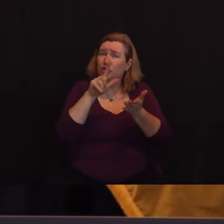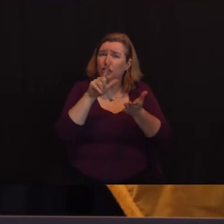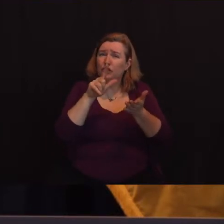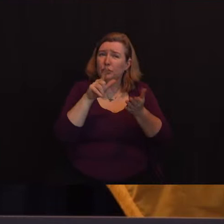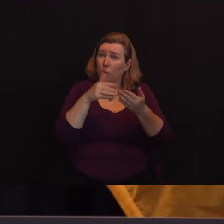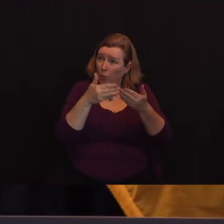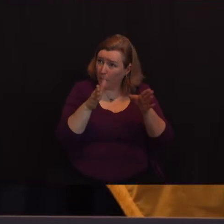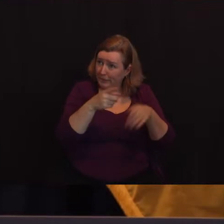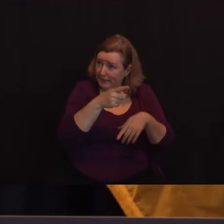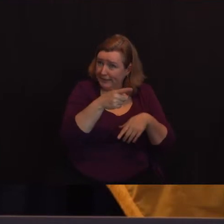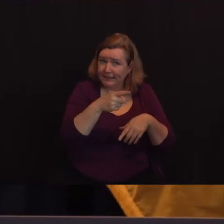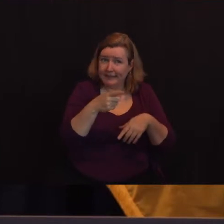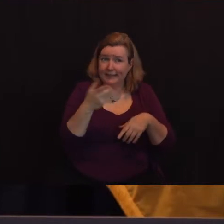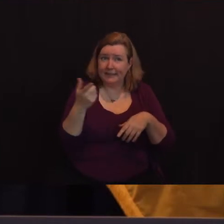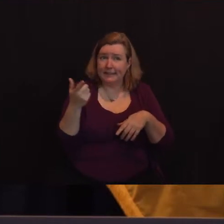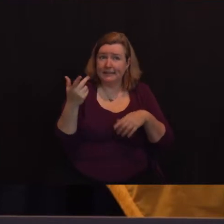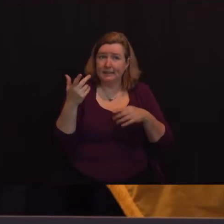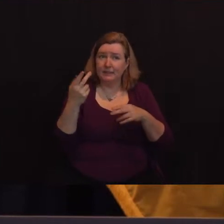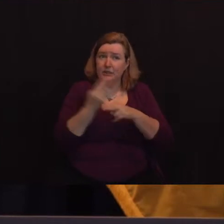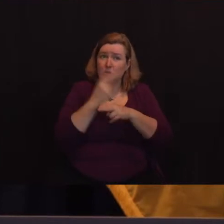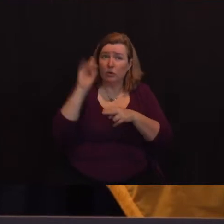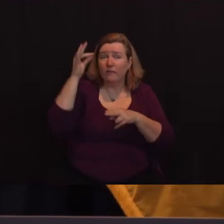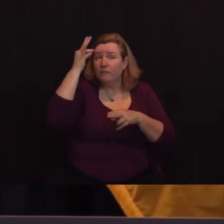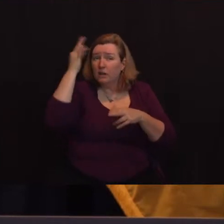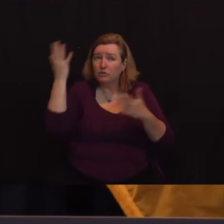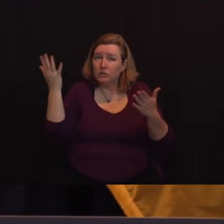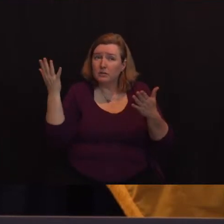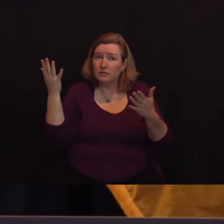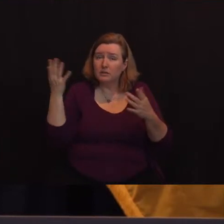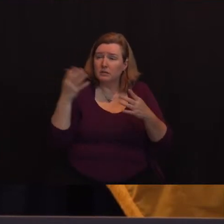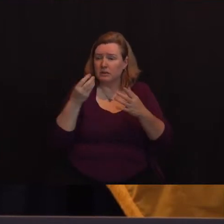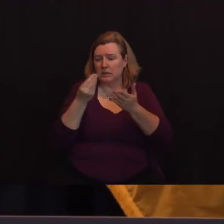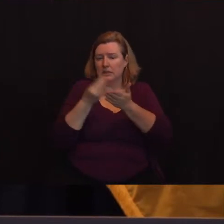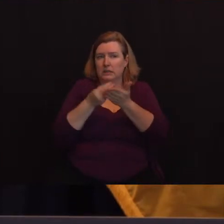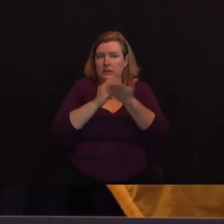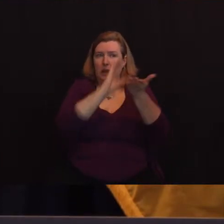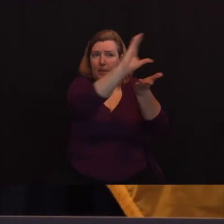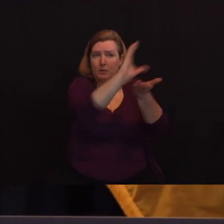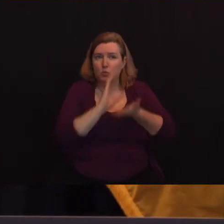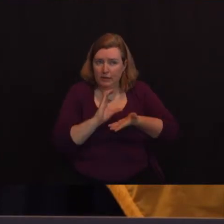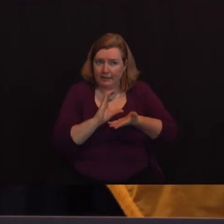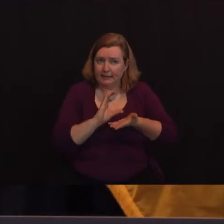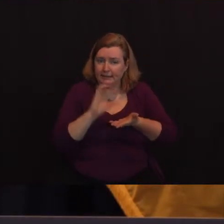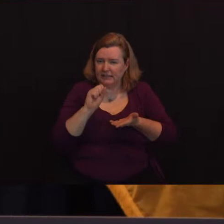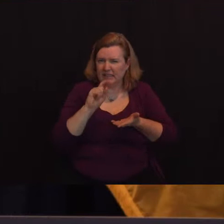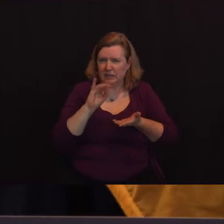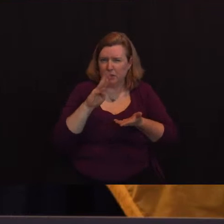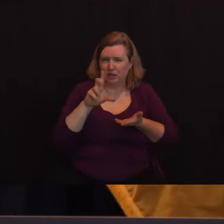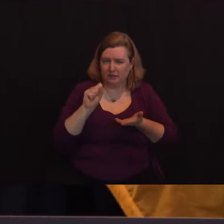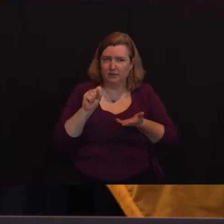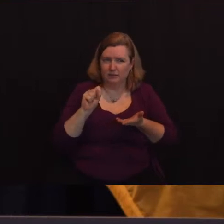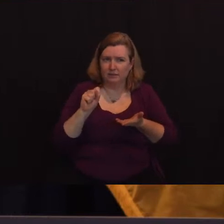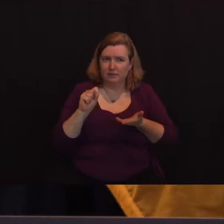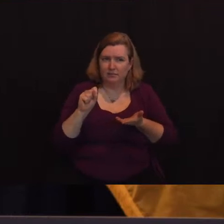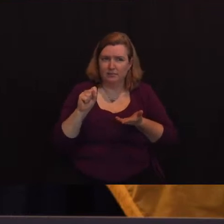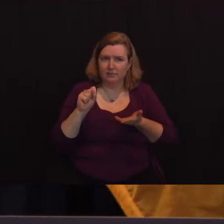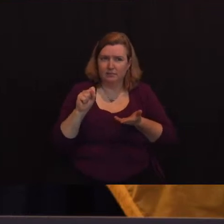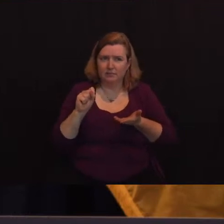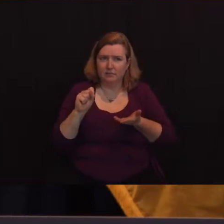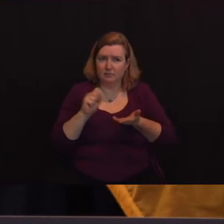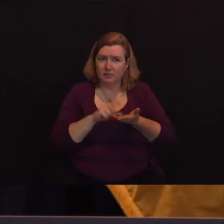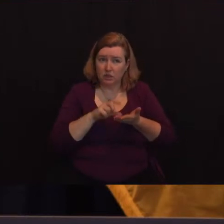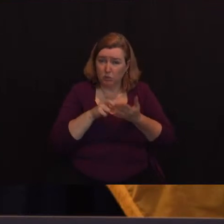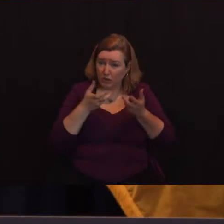federal stimulus money to replenish that instead of leaving that on employers who are trying to rebound this year?